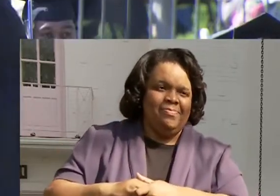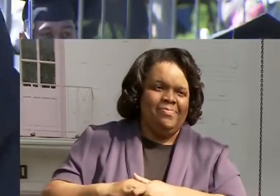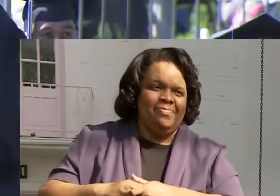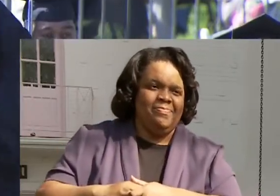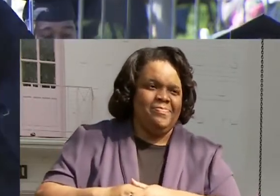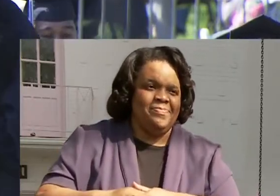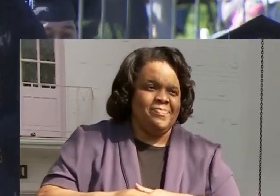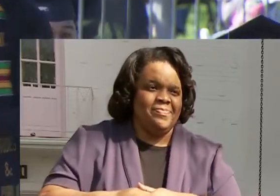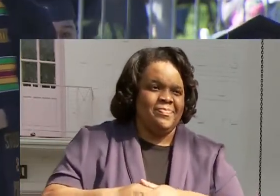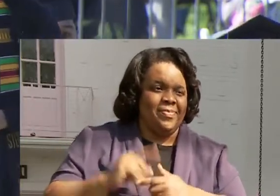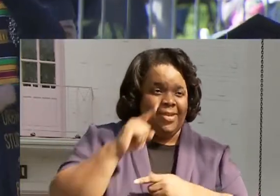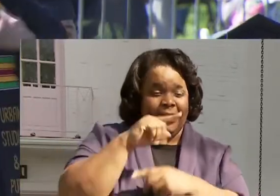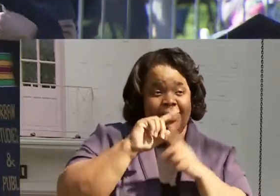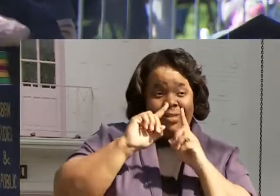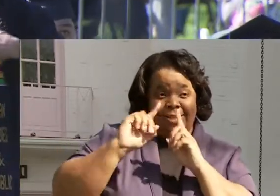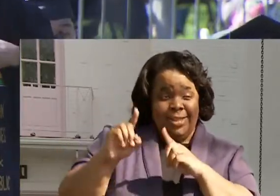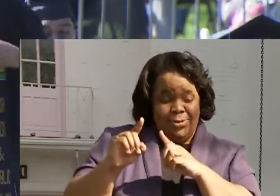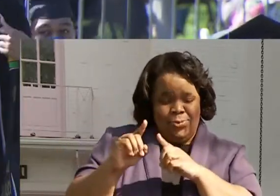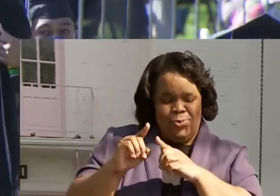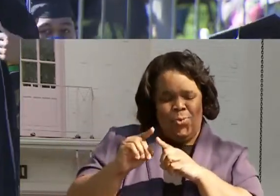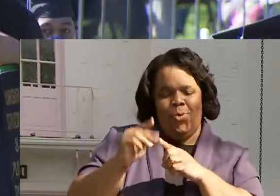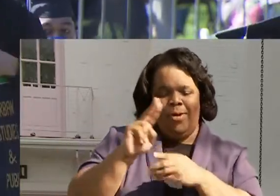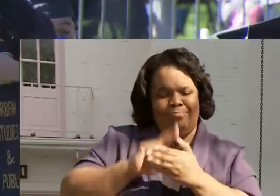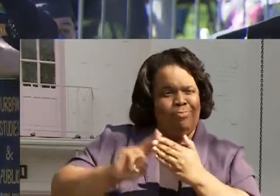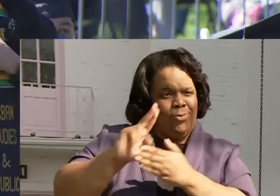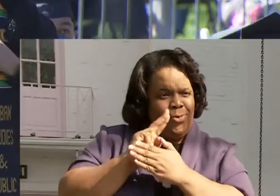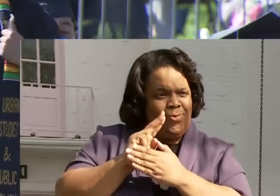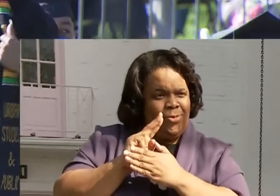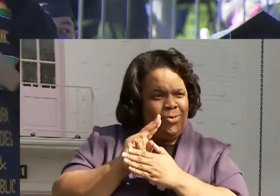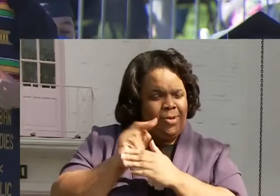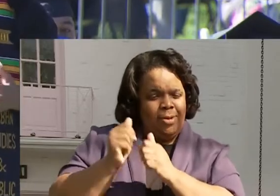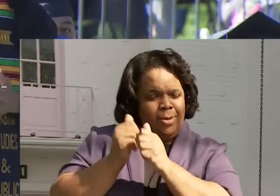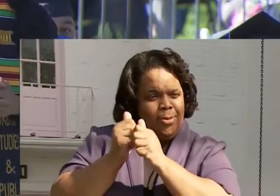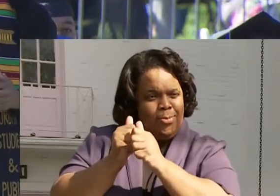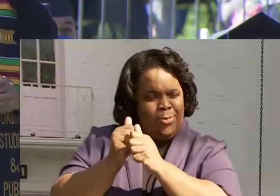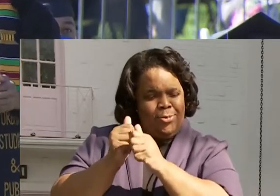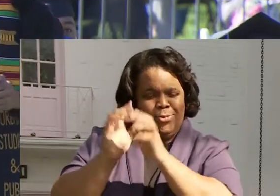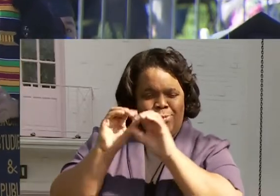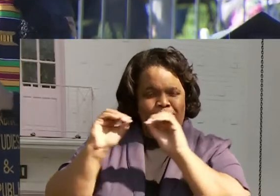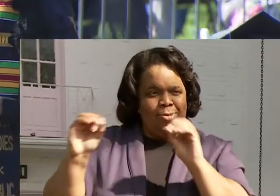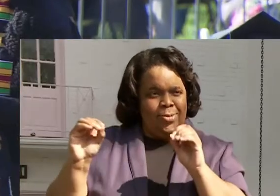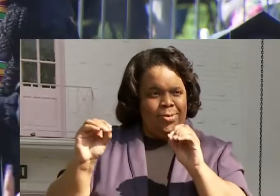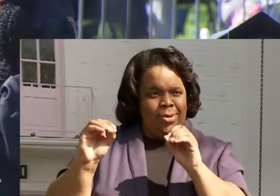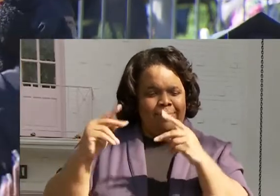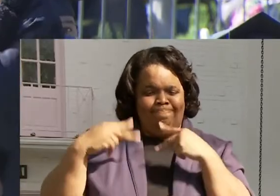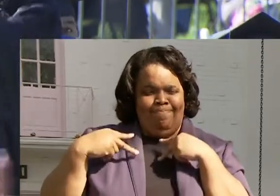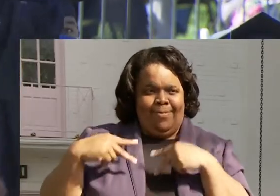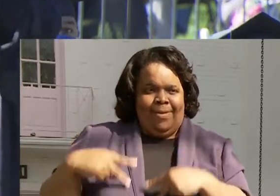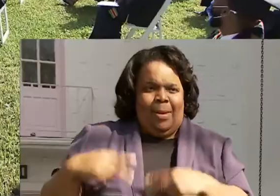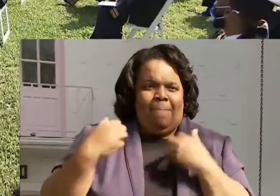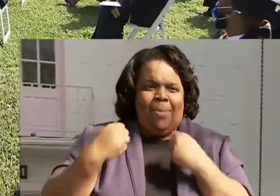She will be attending George Washington University to pursue a master's degree in public health.